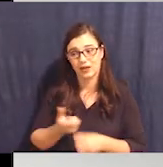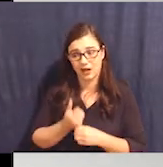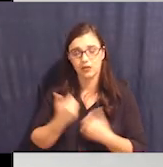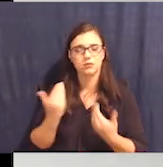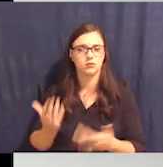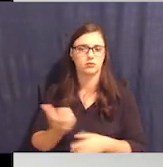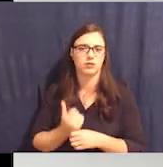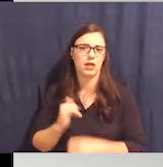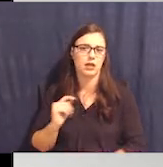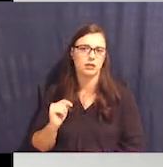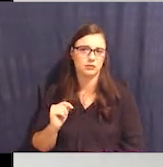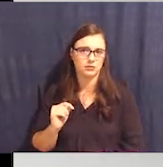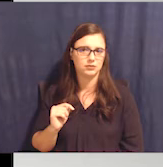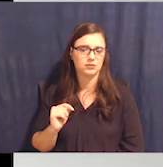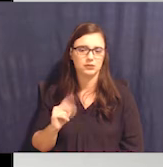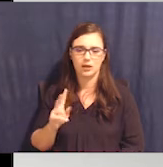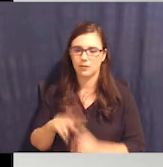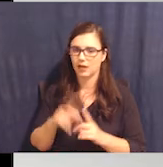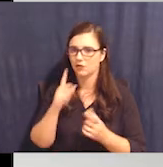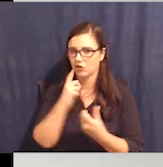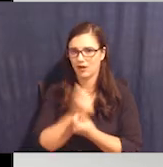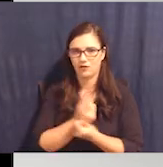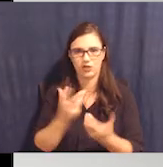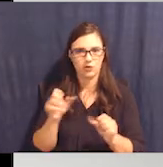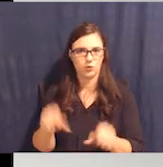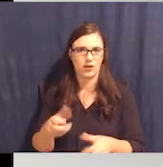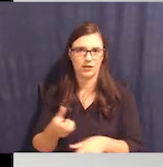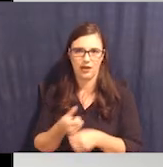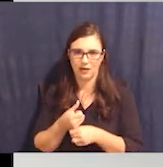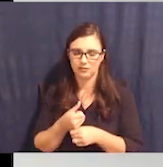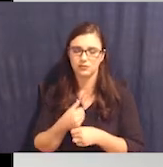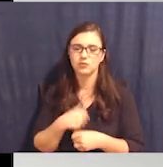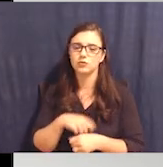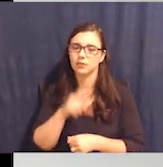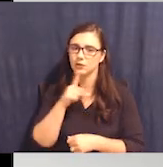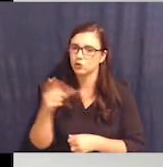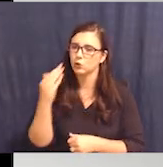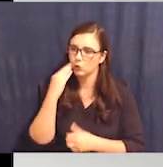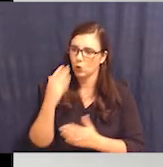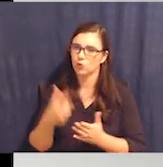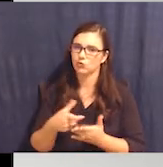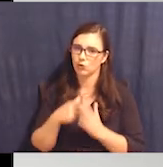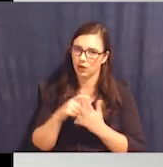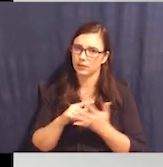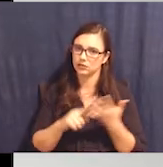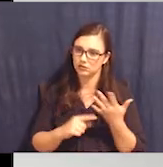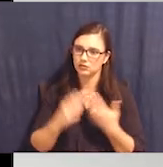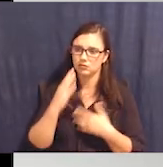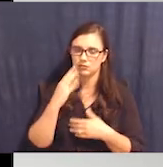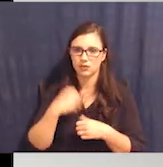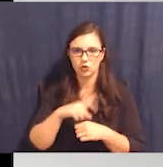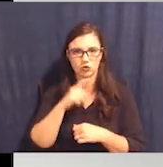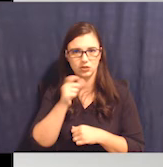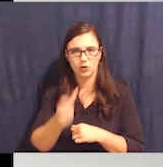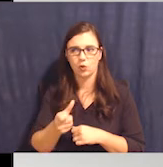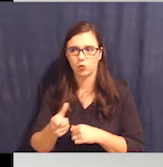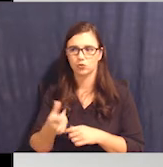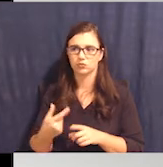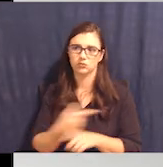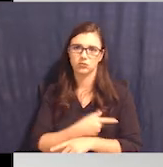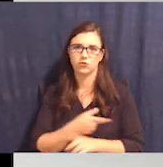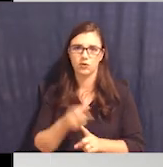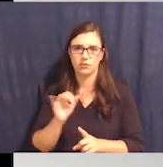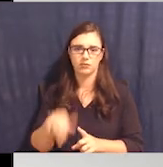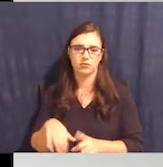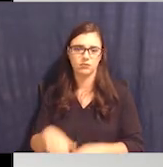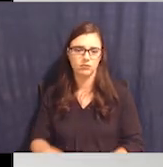If you can get it, get it. Apply for everything you can get. Just make sure you know what the requirements are. Make sure you don't run afoul